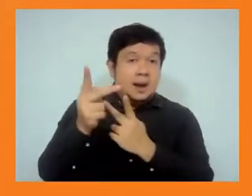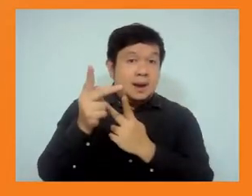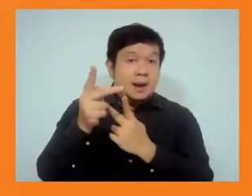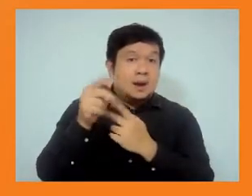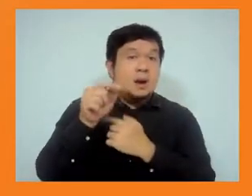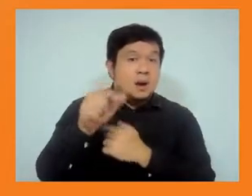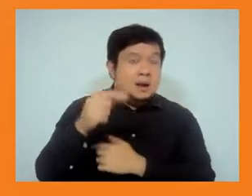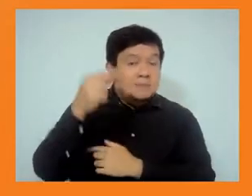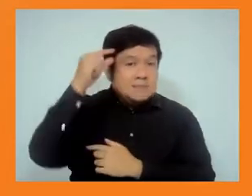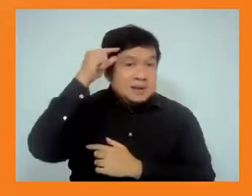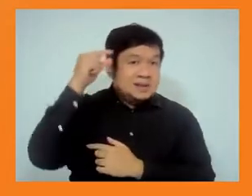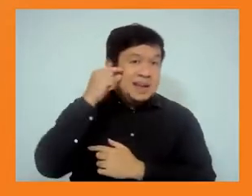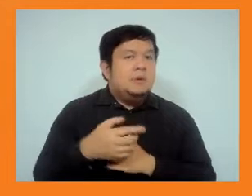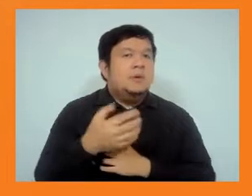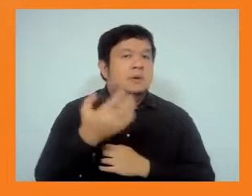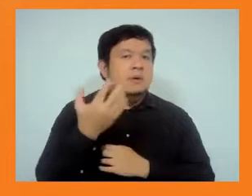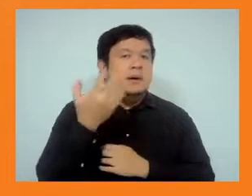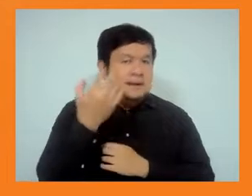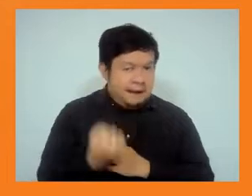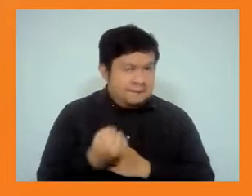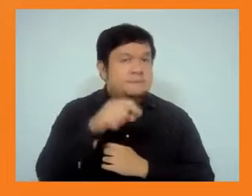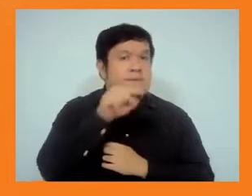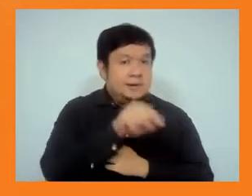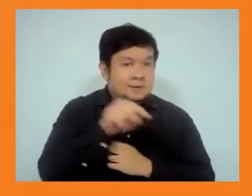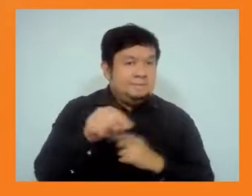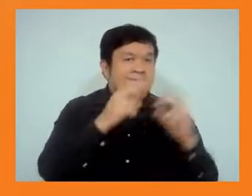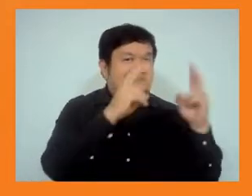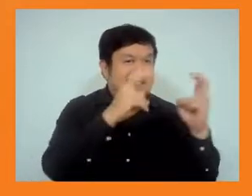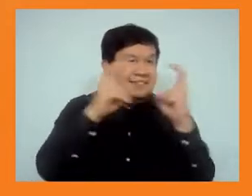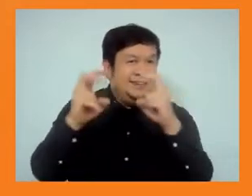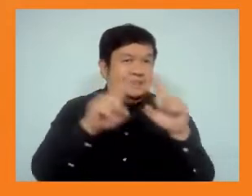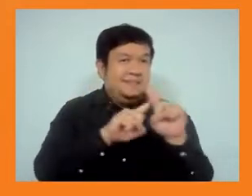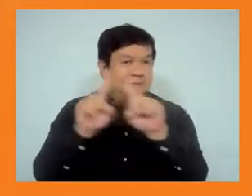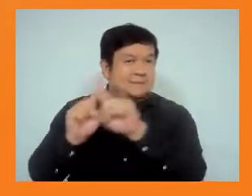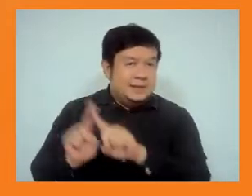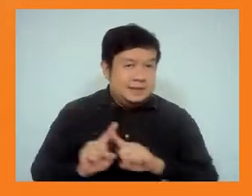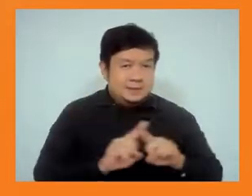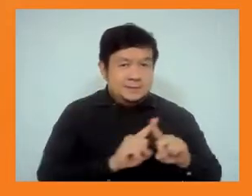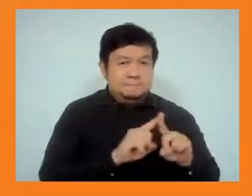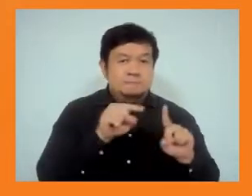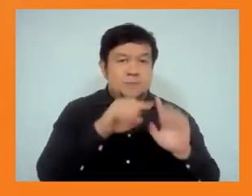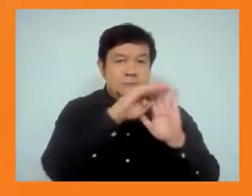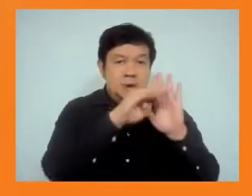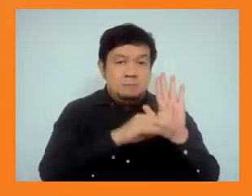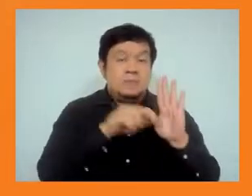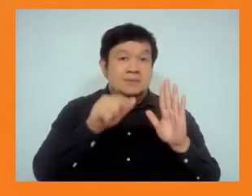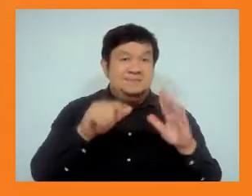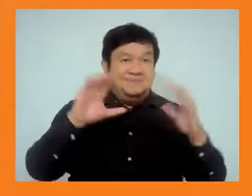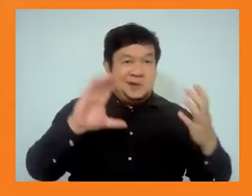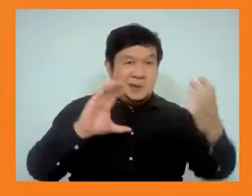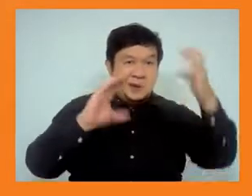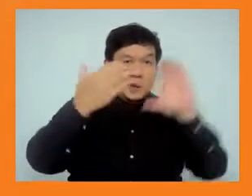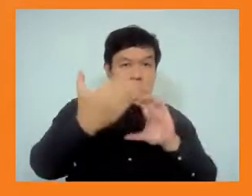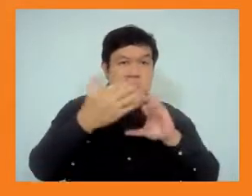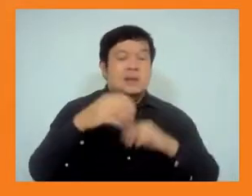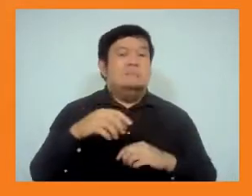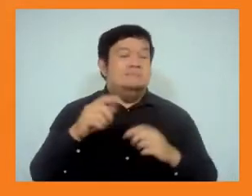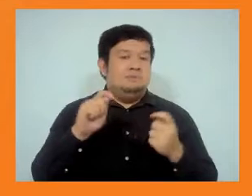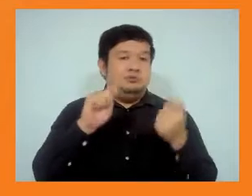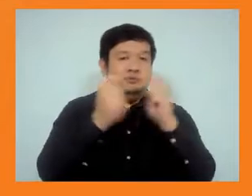which ADB's management endorsed in full. So our task now is really to take those recommendations forward into the new